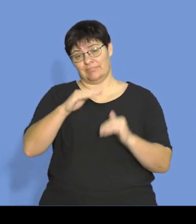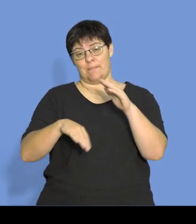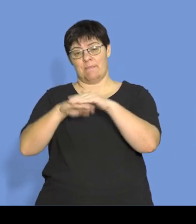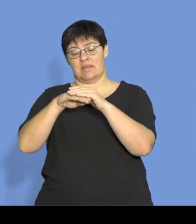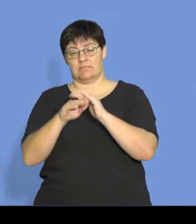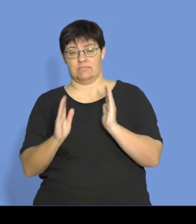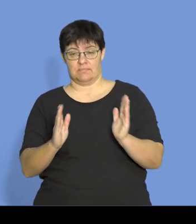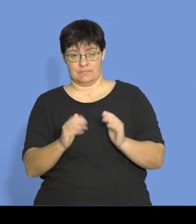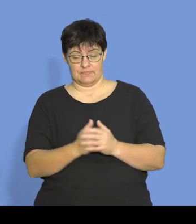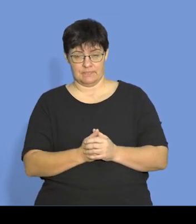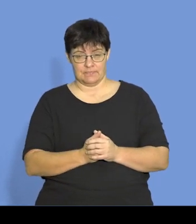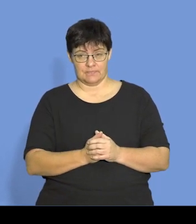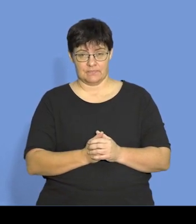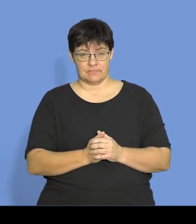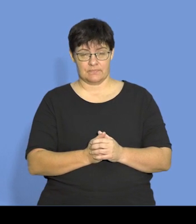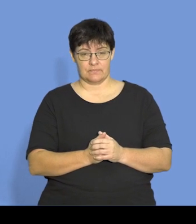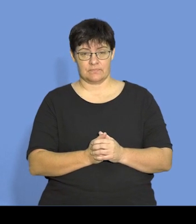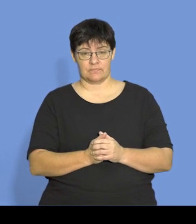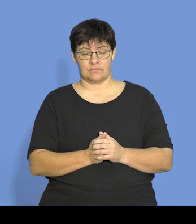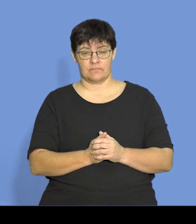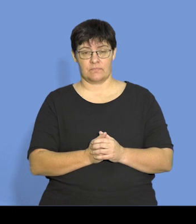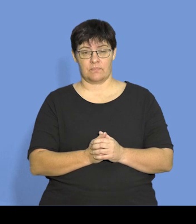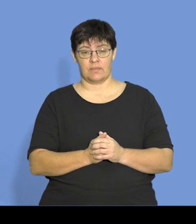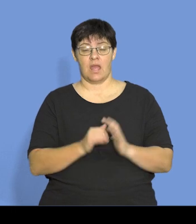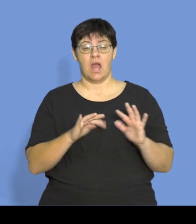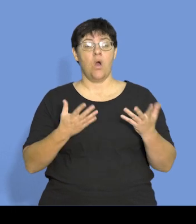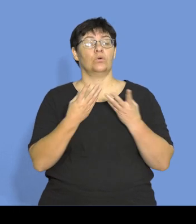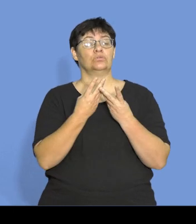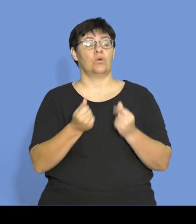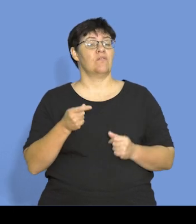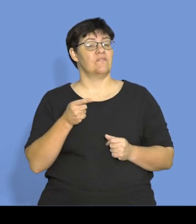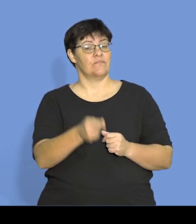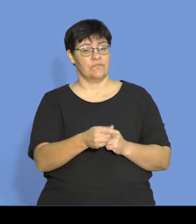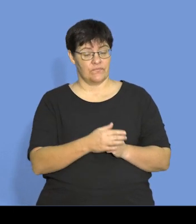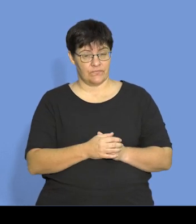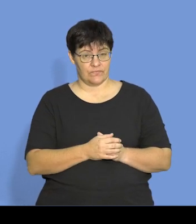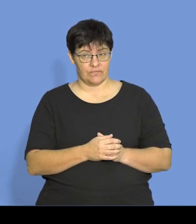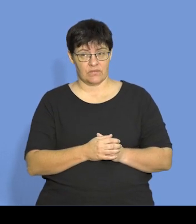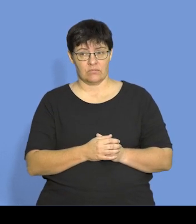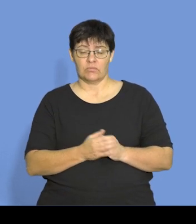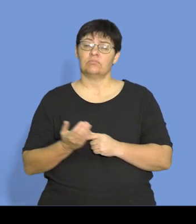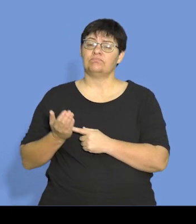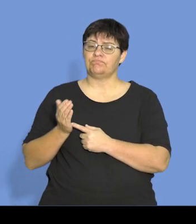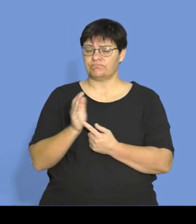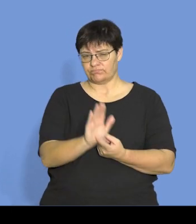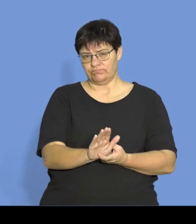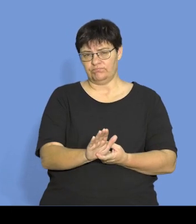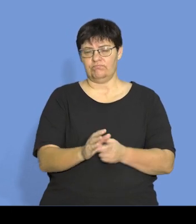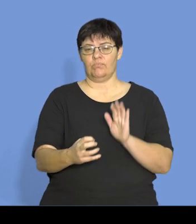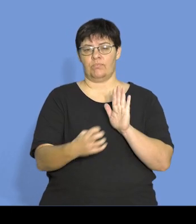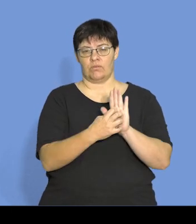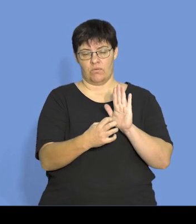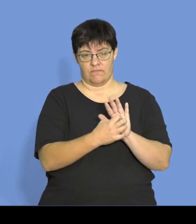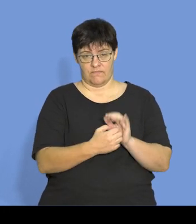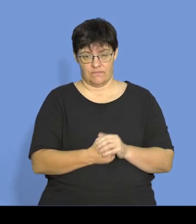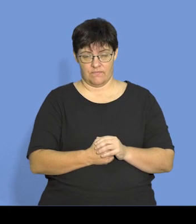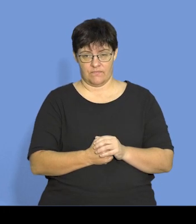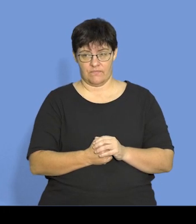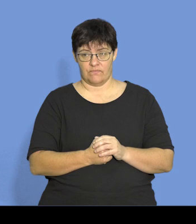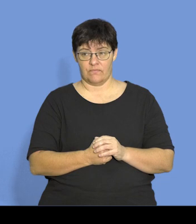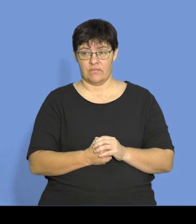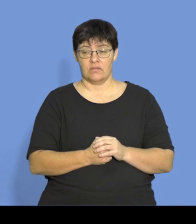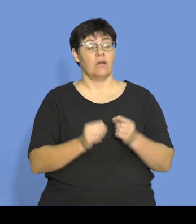maximum point that we are using. Now the method for solving this algebraically, because I just showed you using the